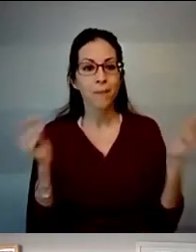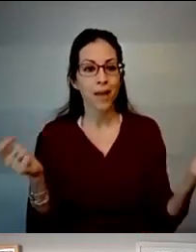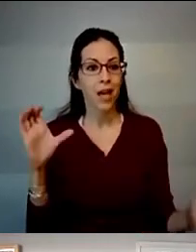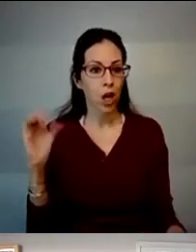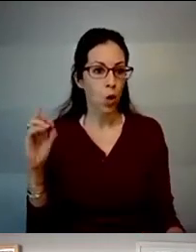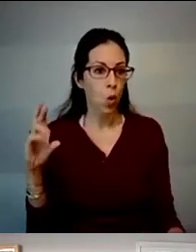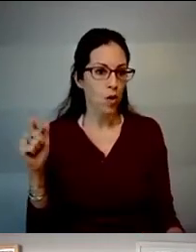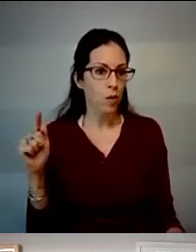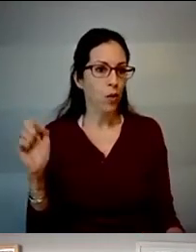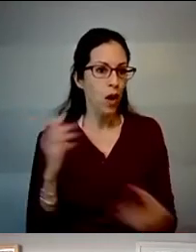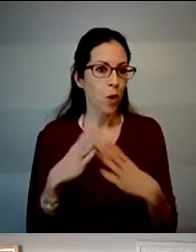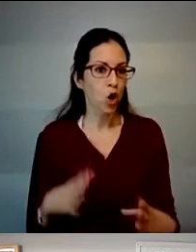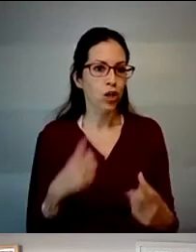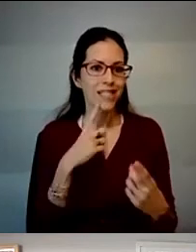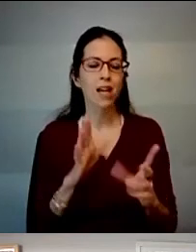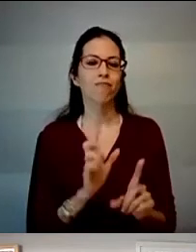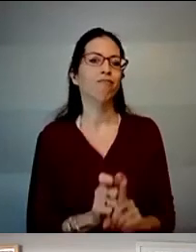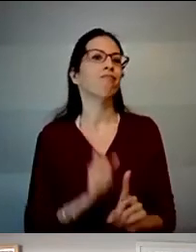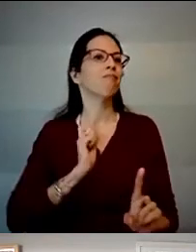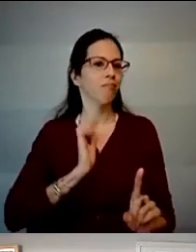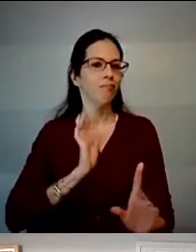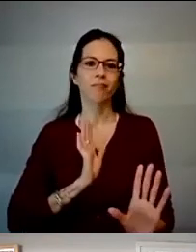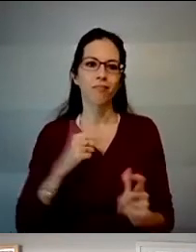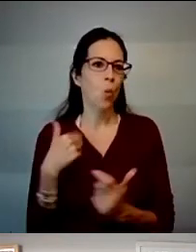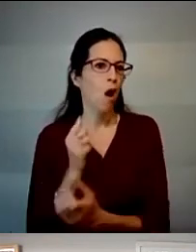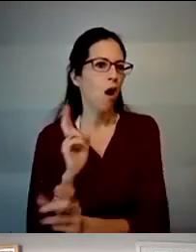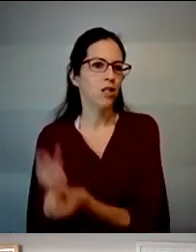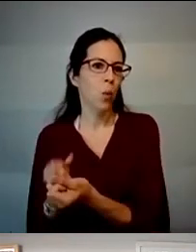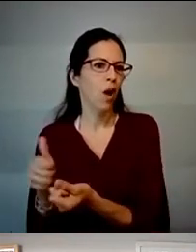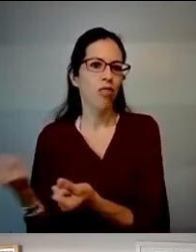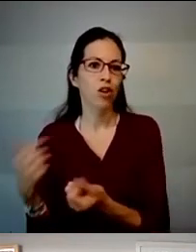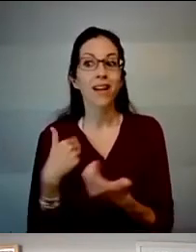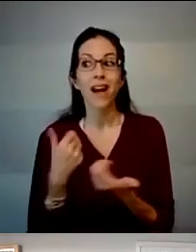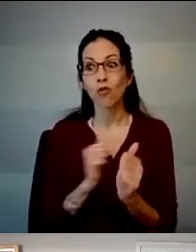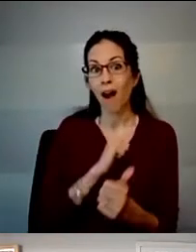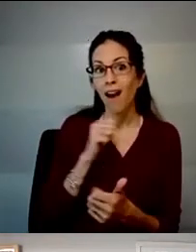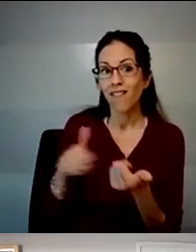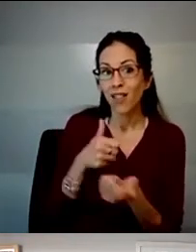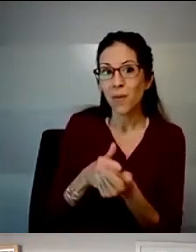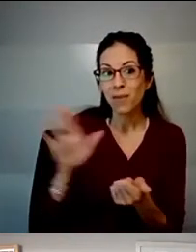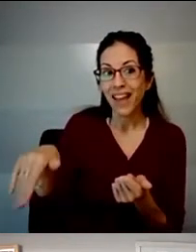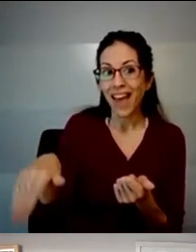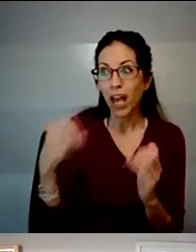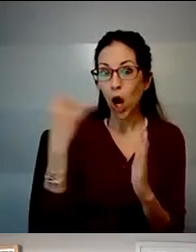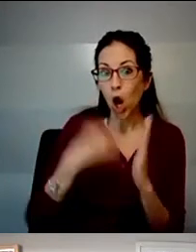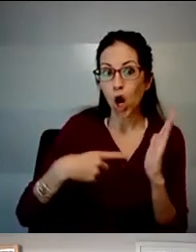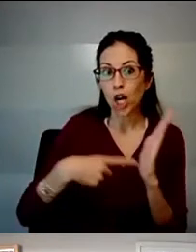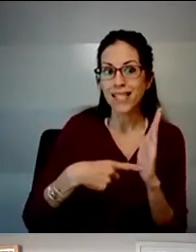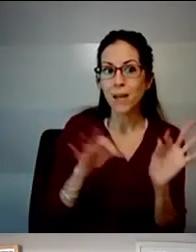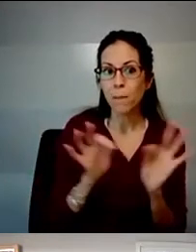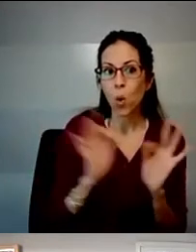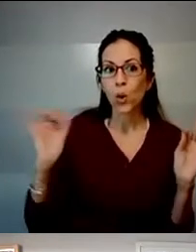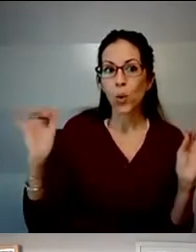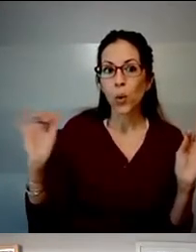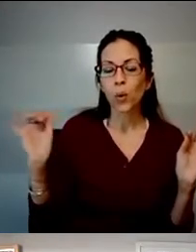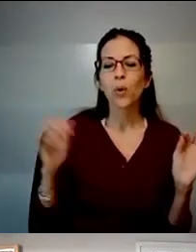away. You know, I you know, try to follow up and say, hey, but you know, the arts are important to these